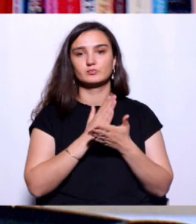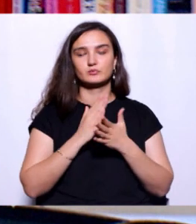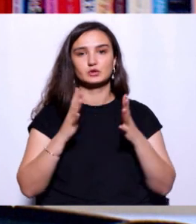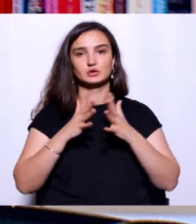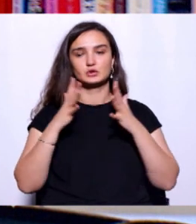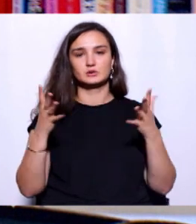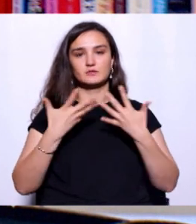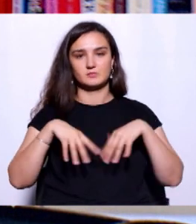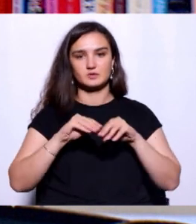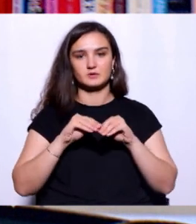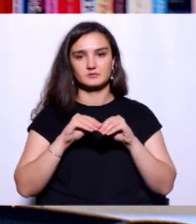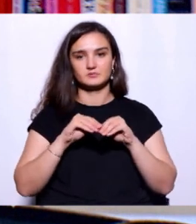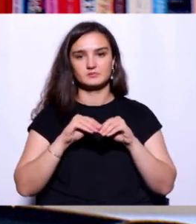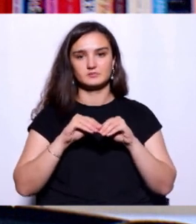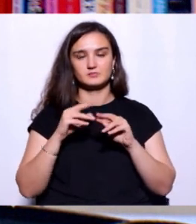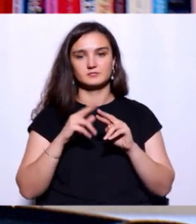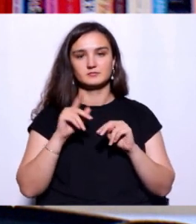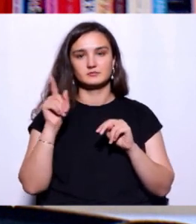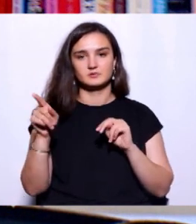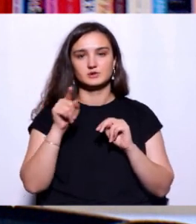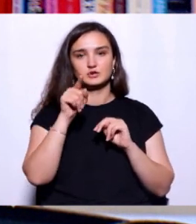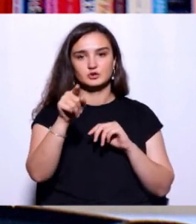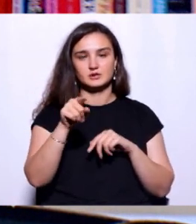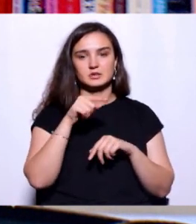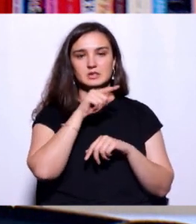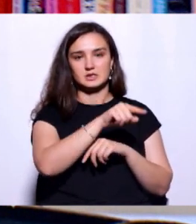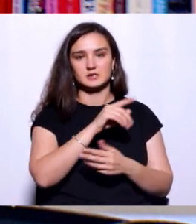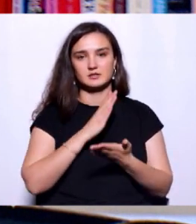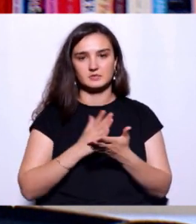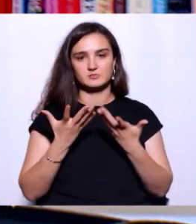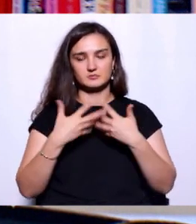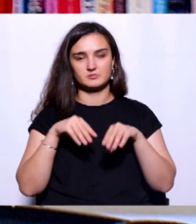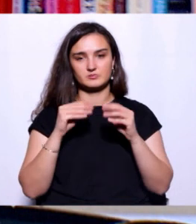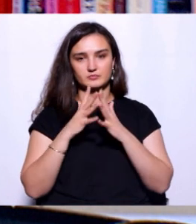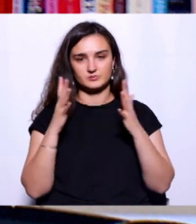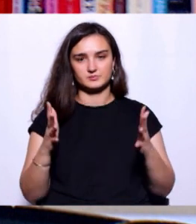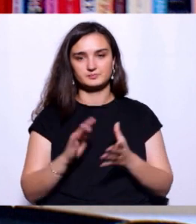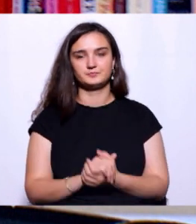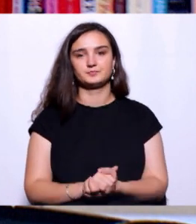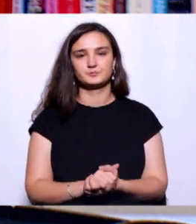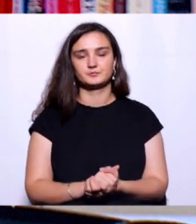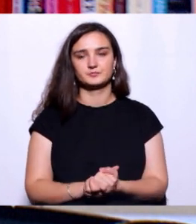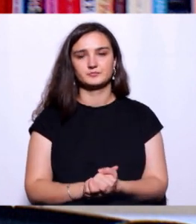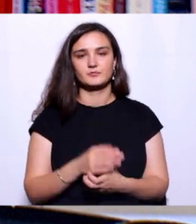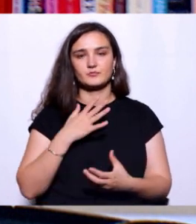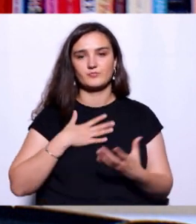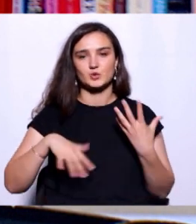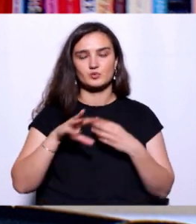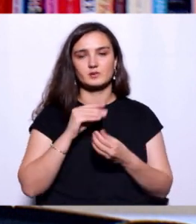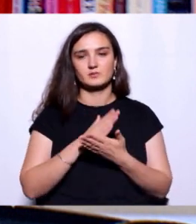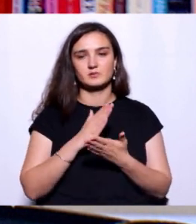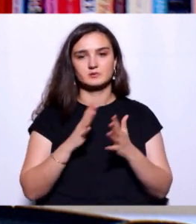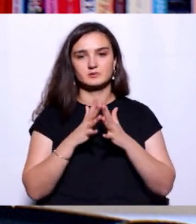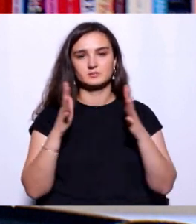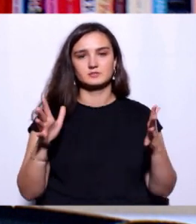have a big family. He, she, it has a big family. We have